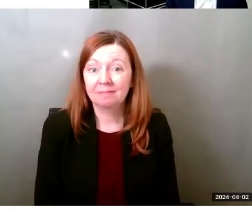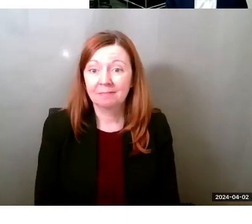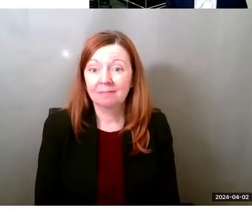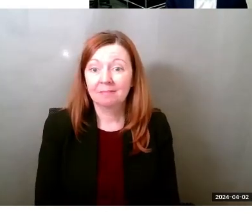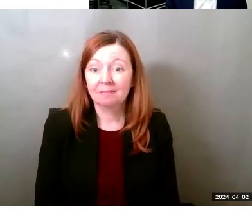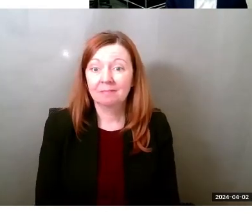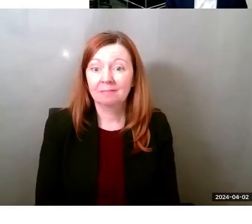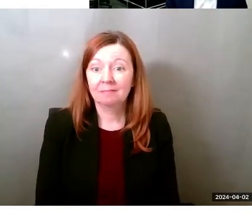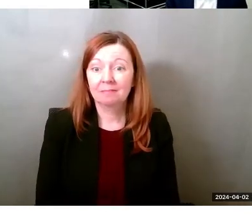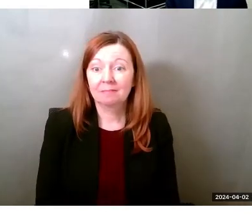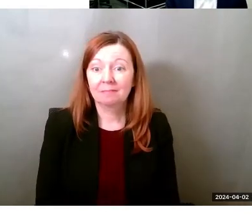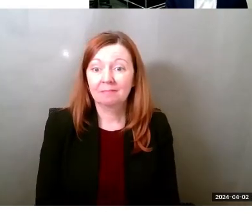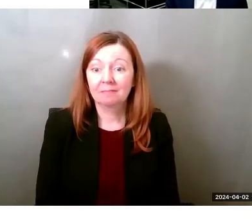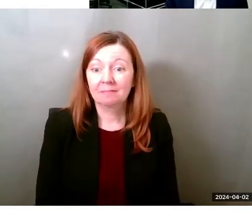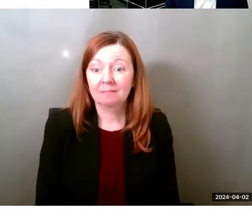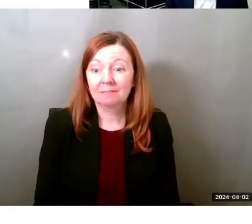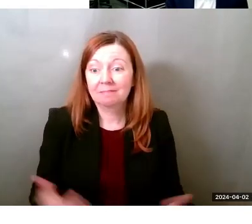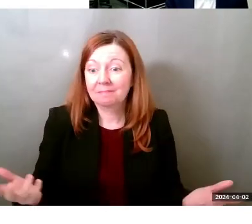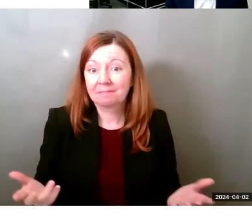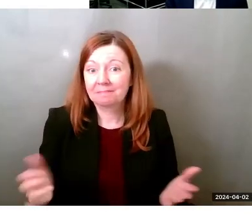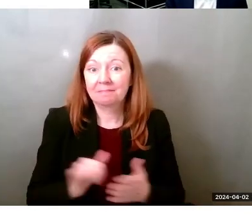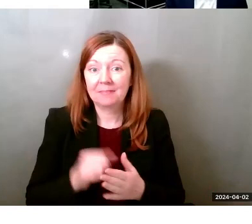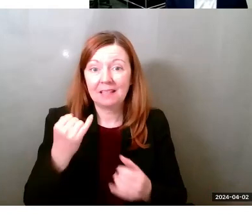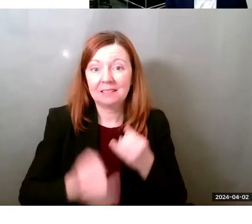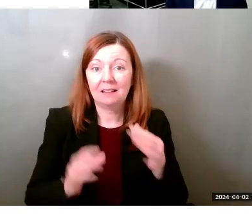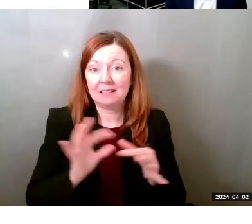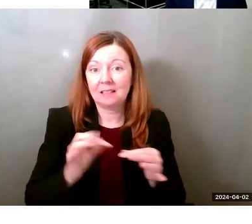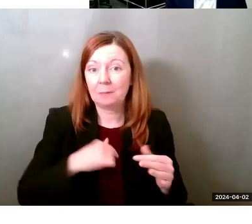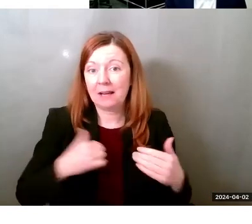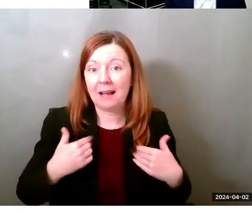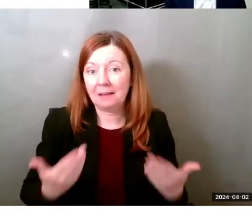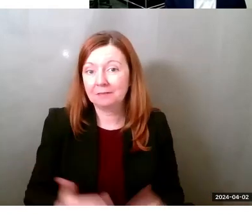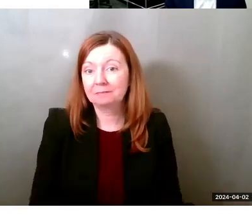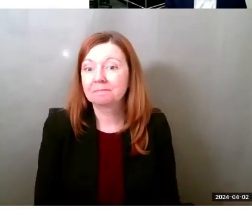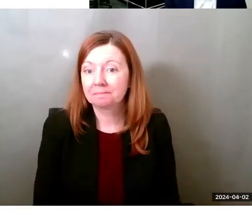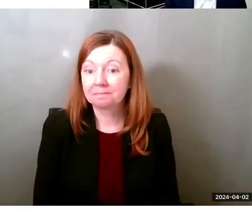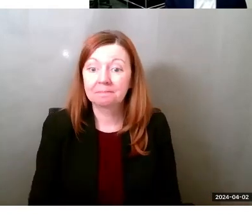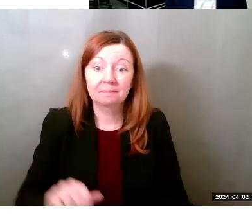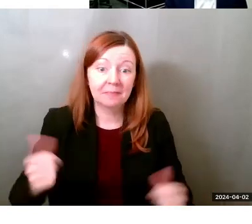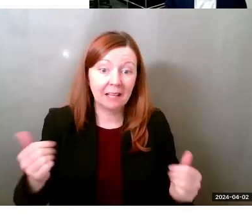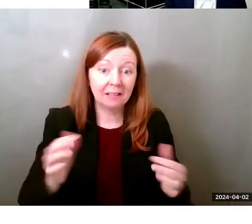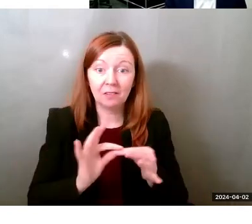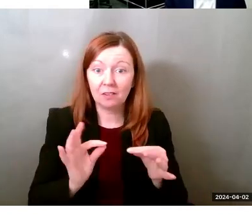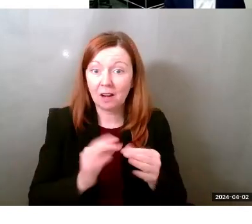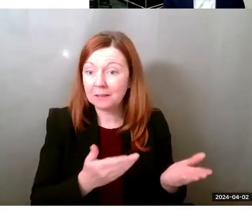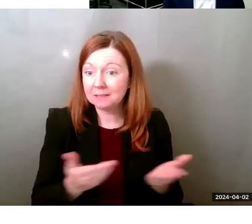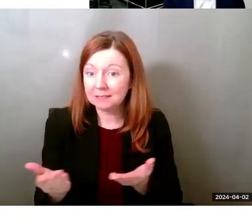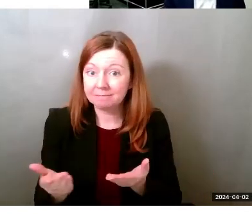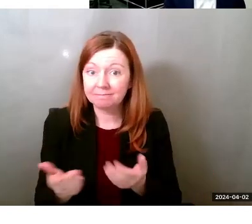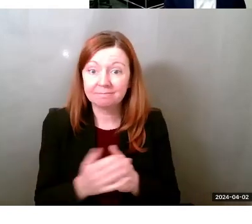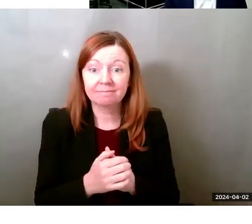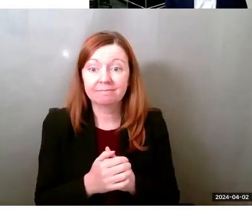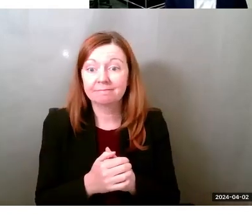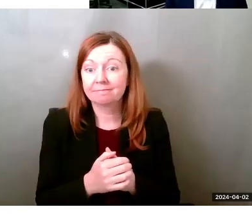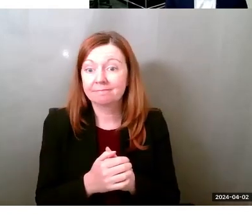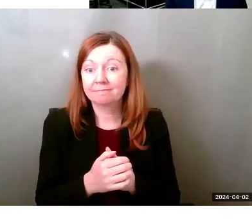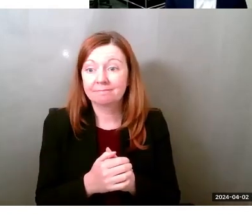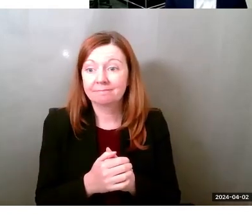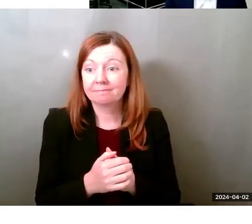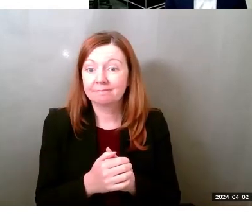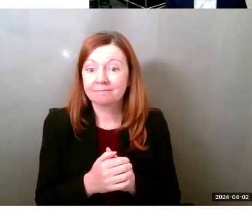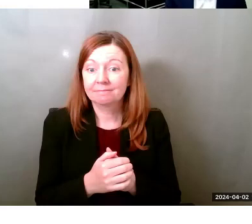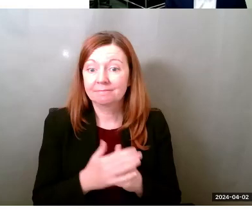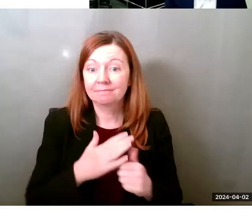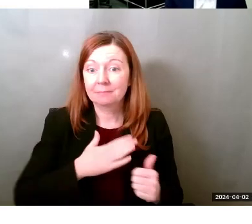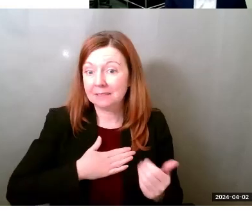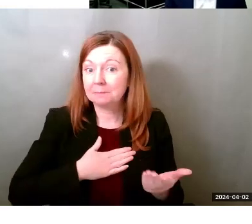And that's the last comment that I have. If there are any other comments from committee members,